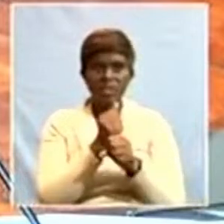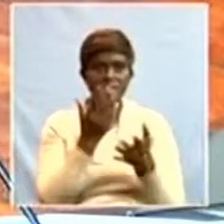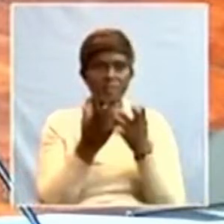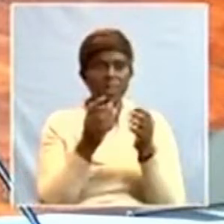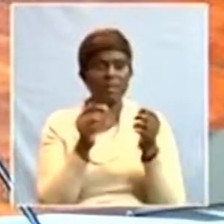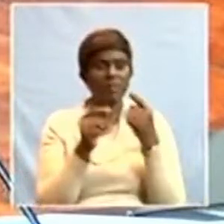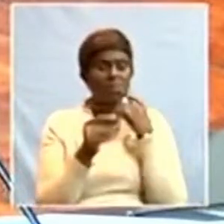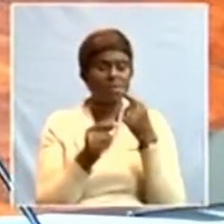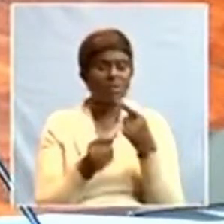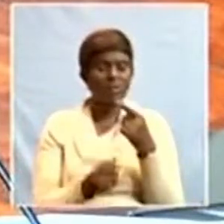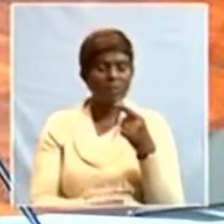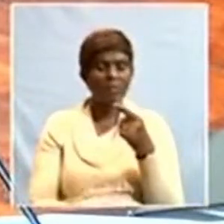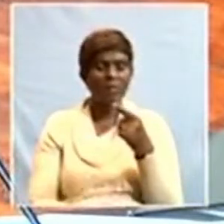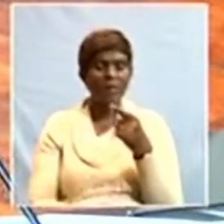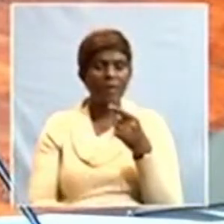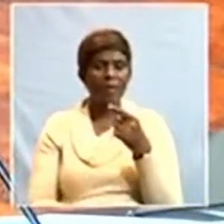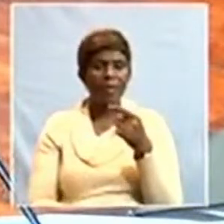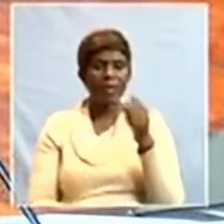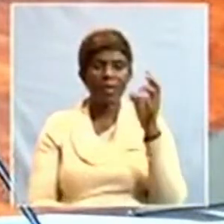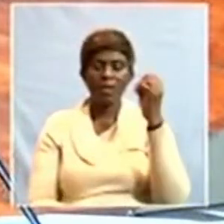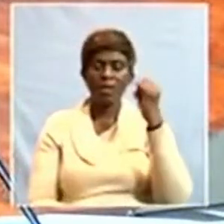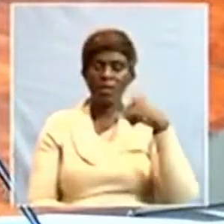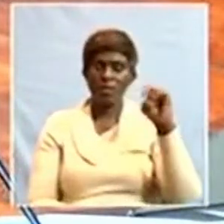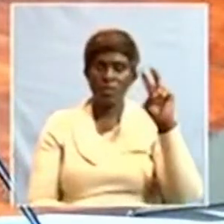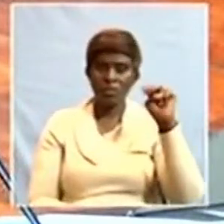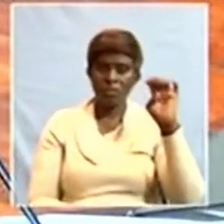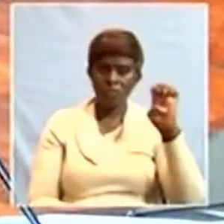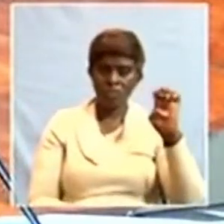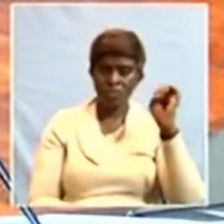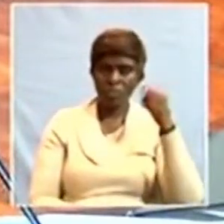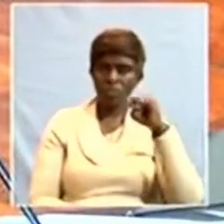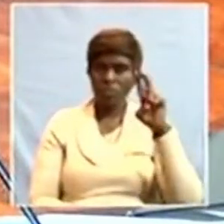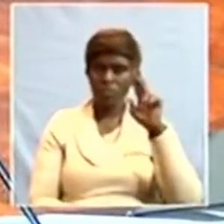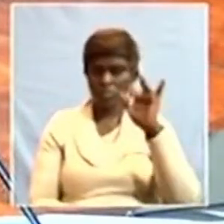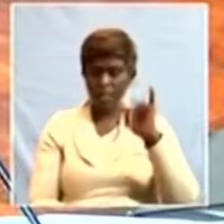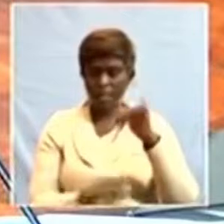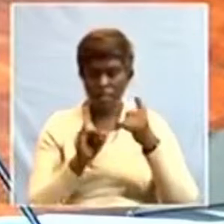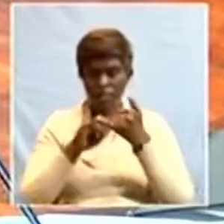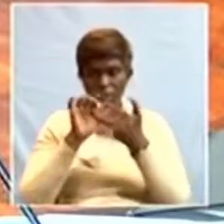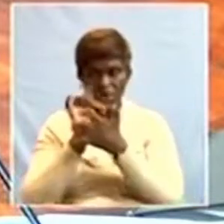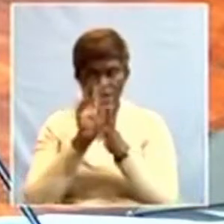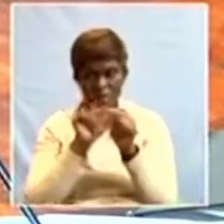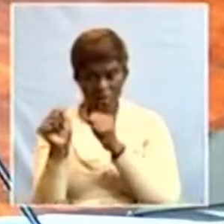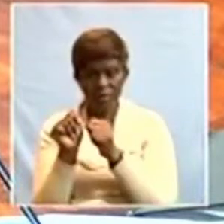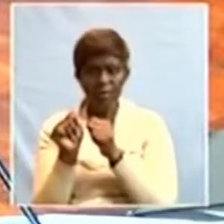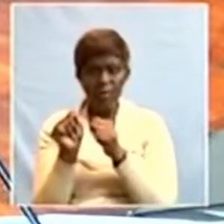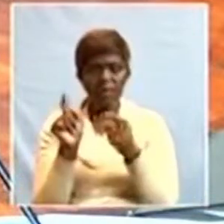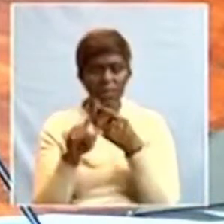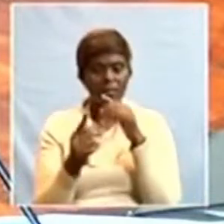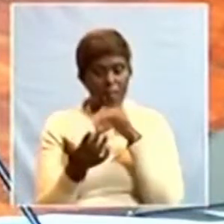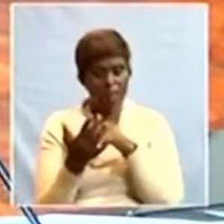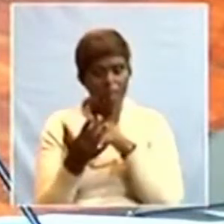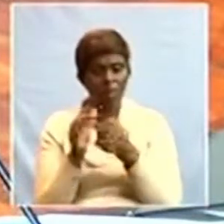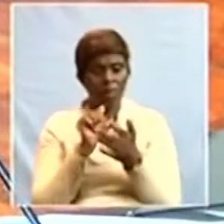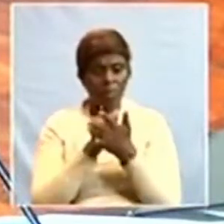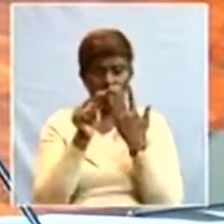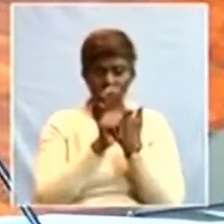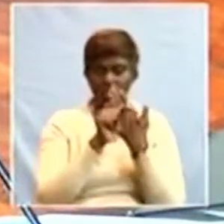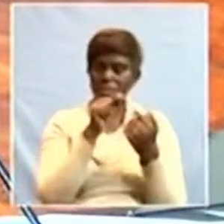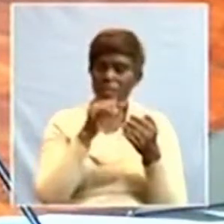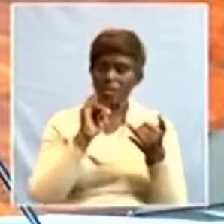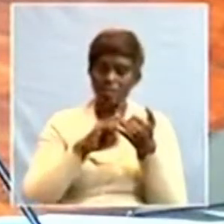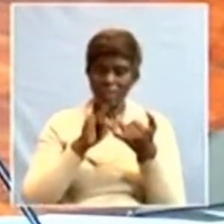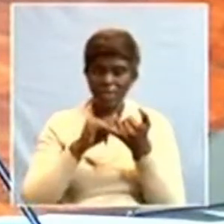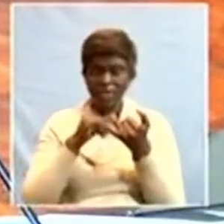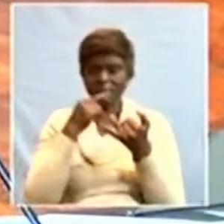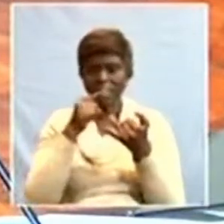we say June, July, they will receive the social cash transfer. Then come August, September, they